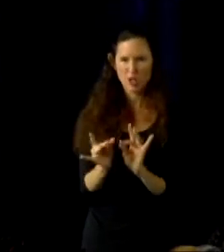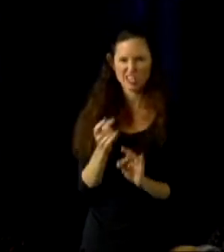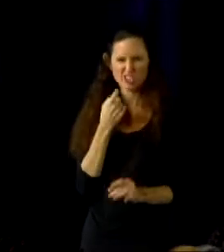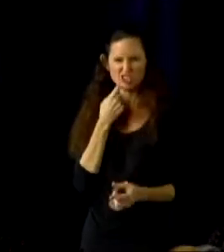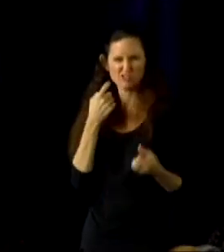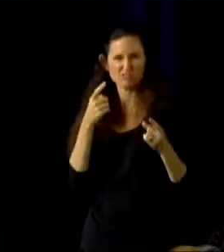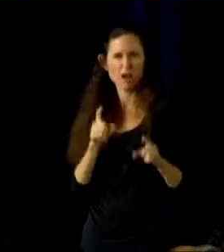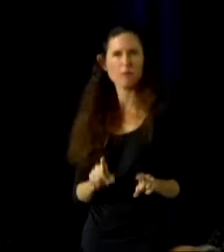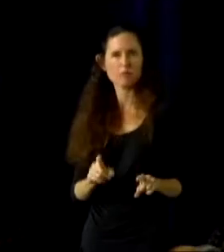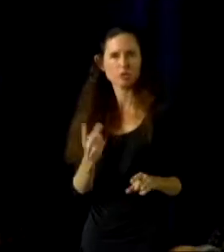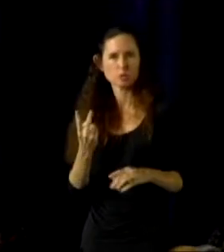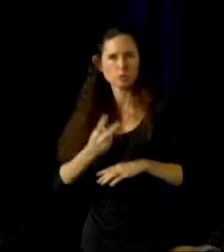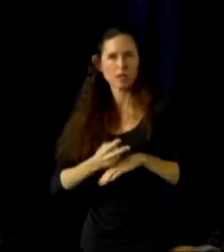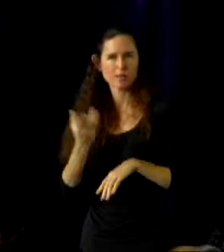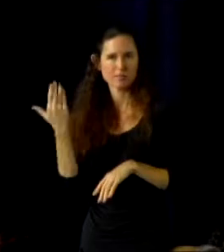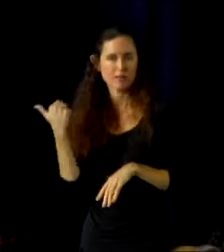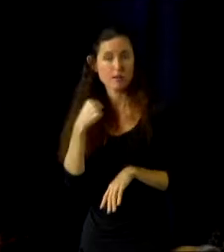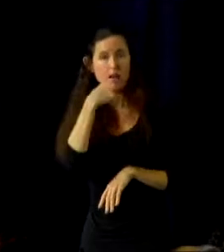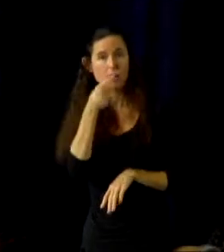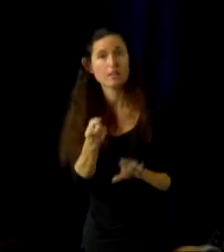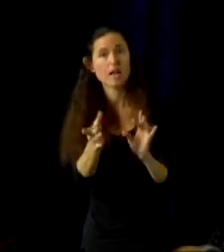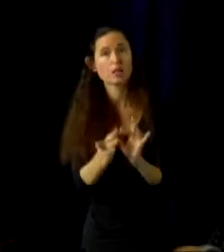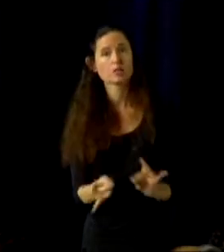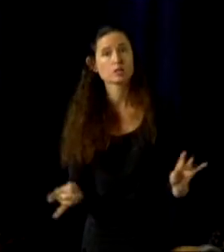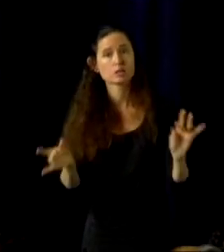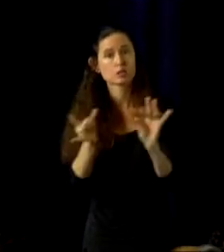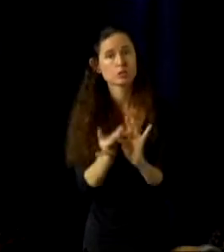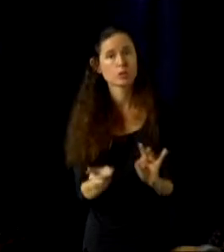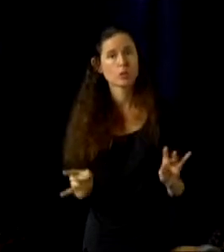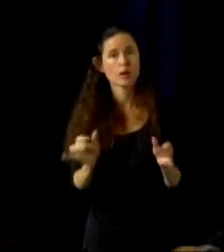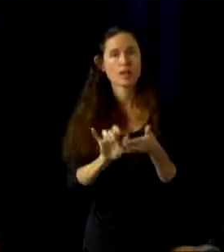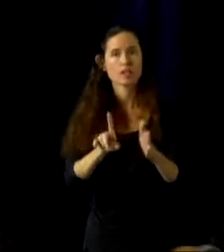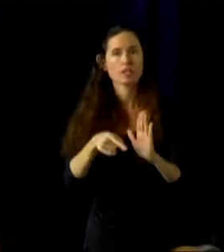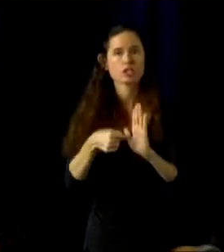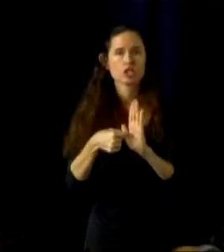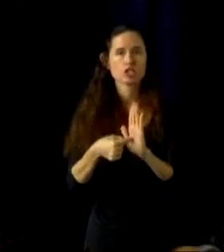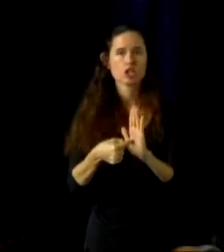ago. And I tell you this story because it shows this